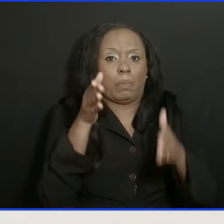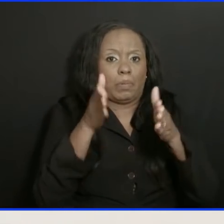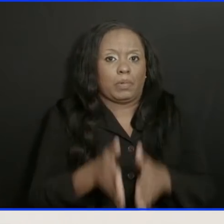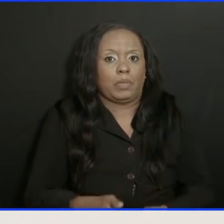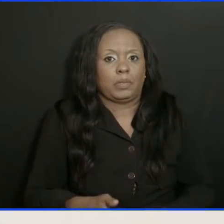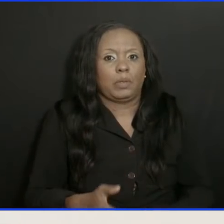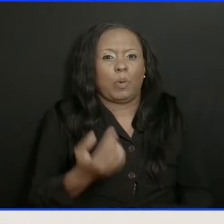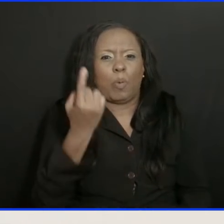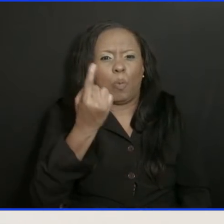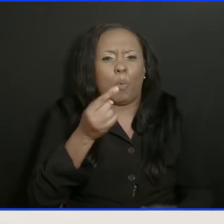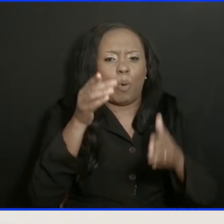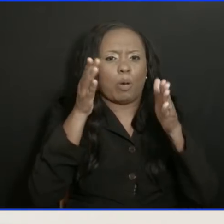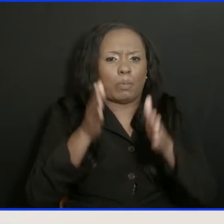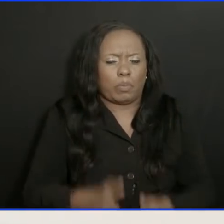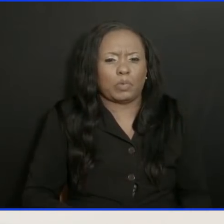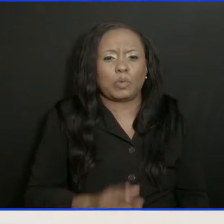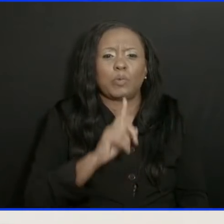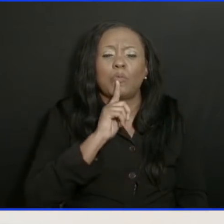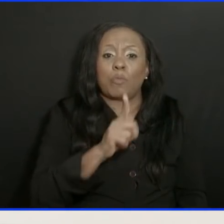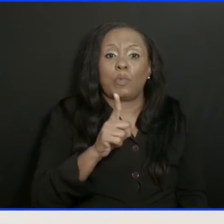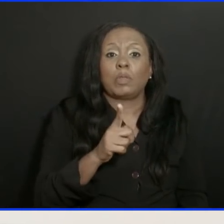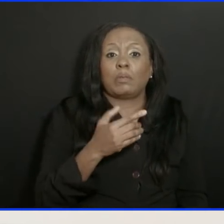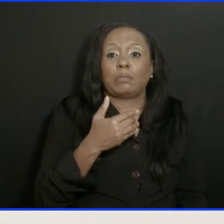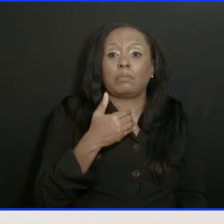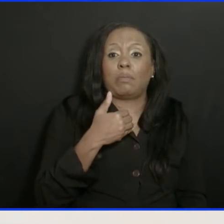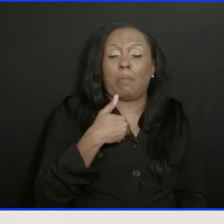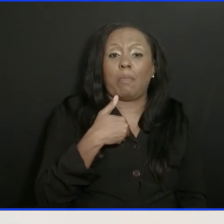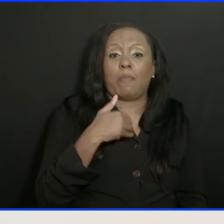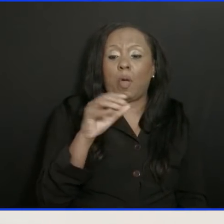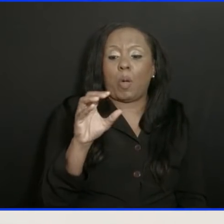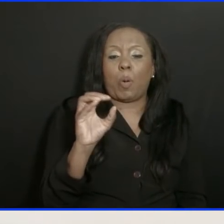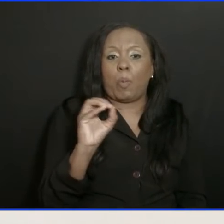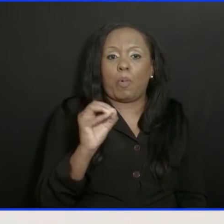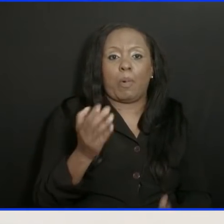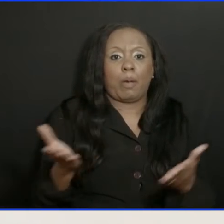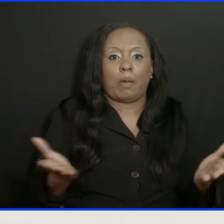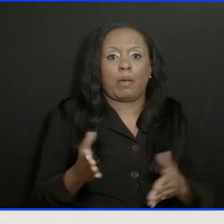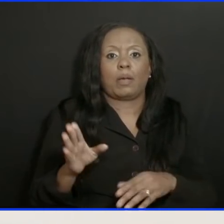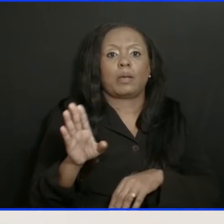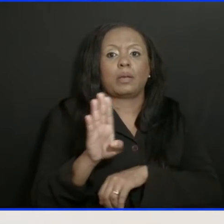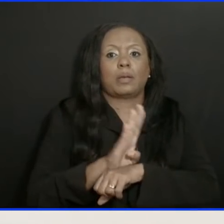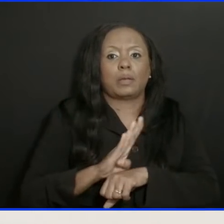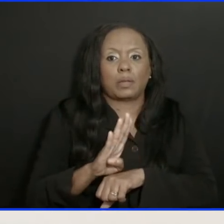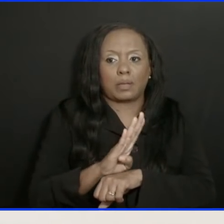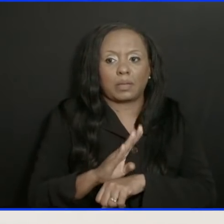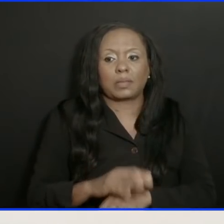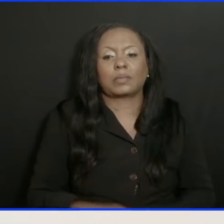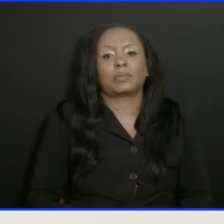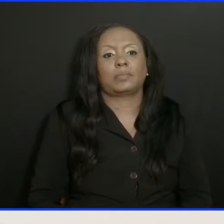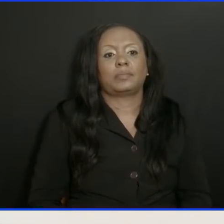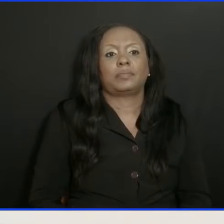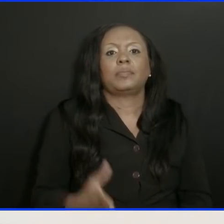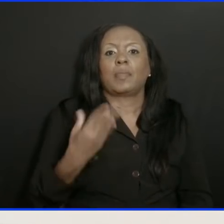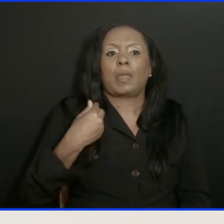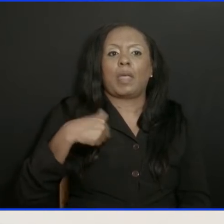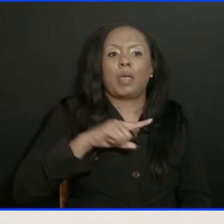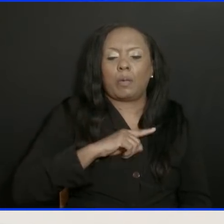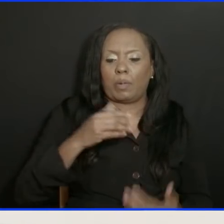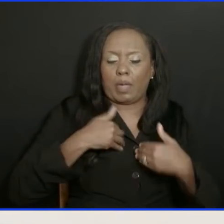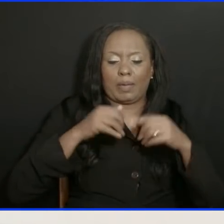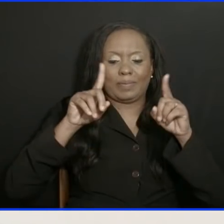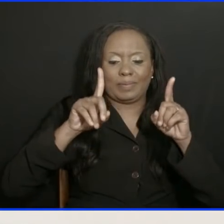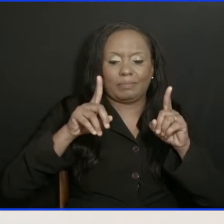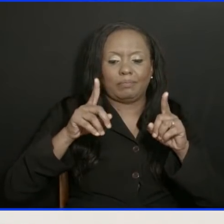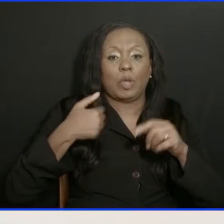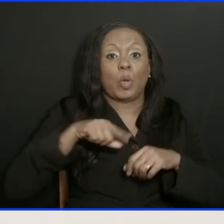ensure that the 40 samples we have sent to them, we get back those results in a timely manner. And soon as those results